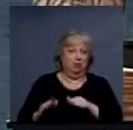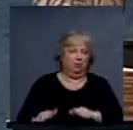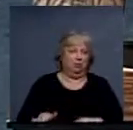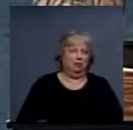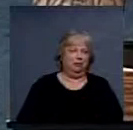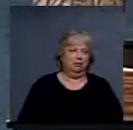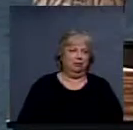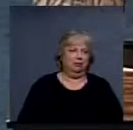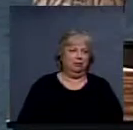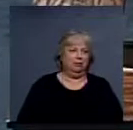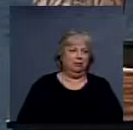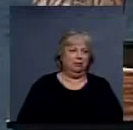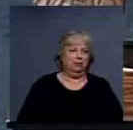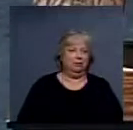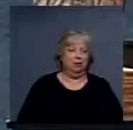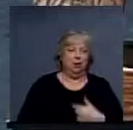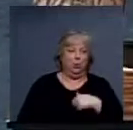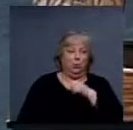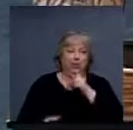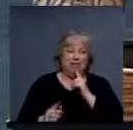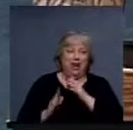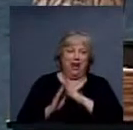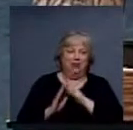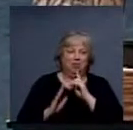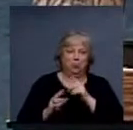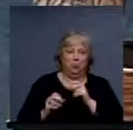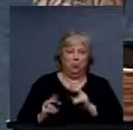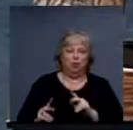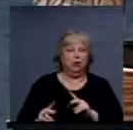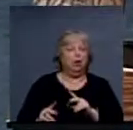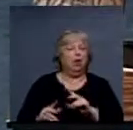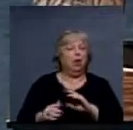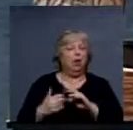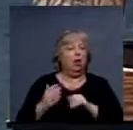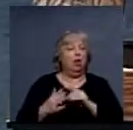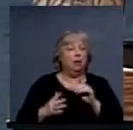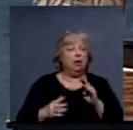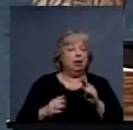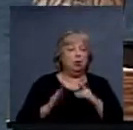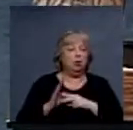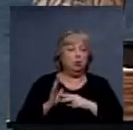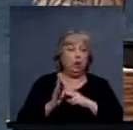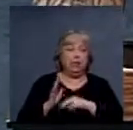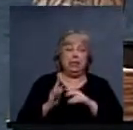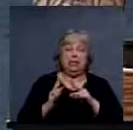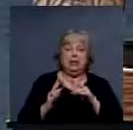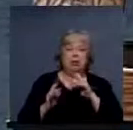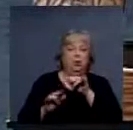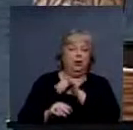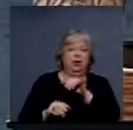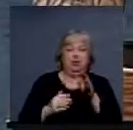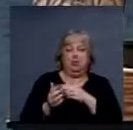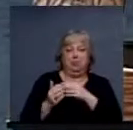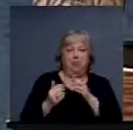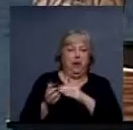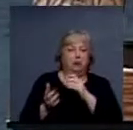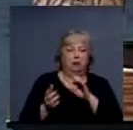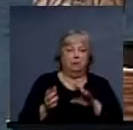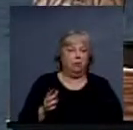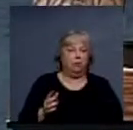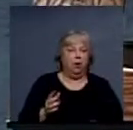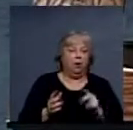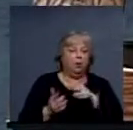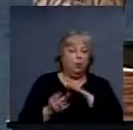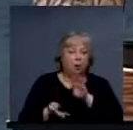Didn't ask. That's true. Note, all external decibel readings were the same regardless of barking dogs or not. We turned the tape